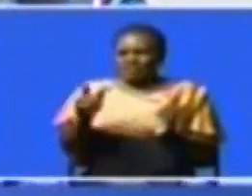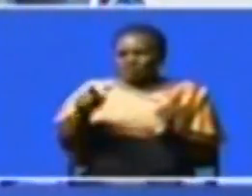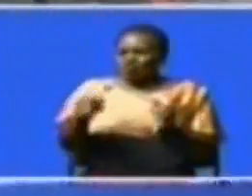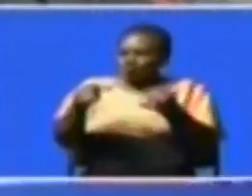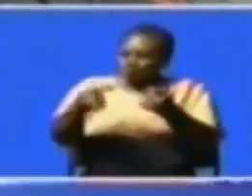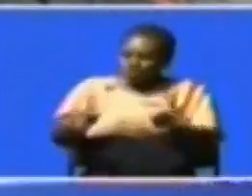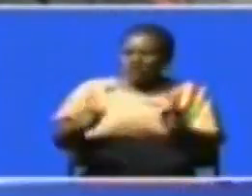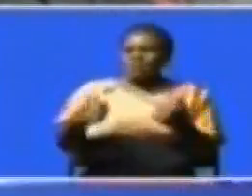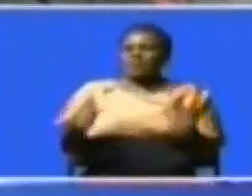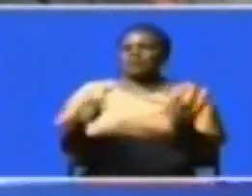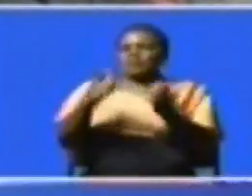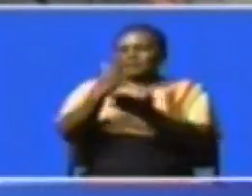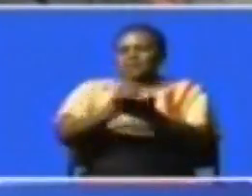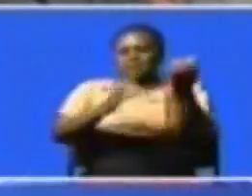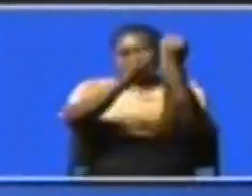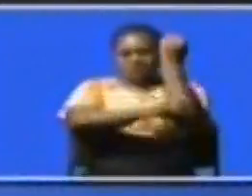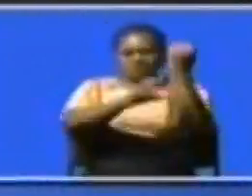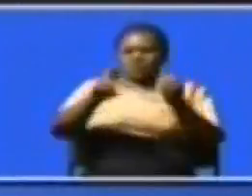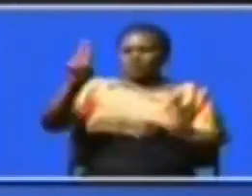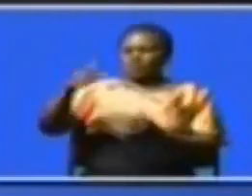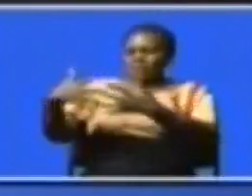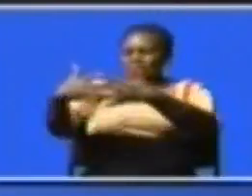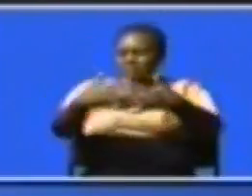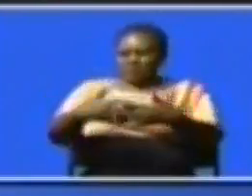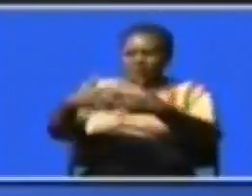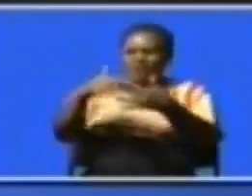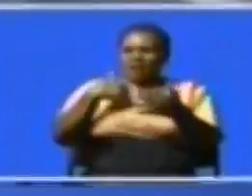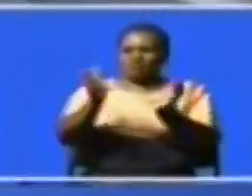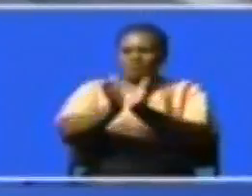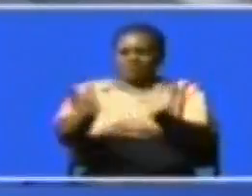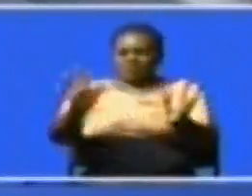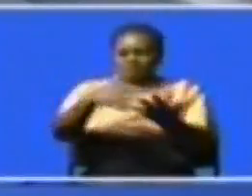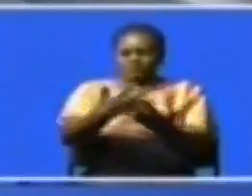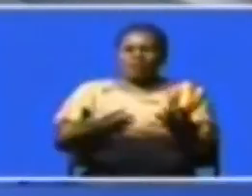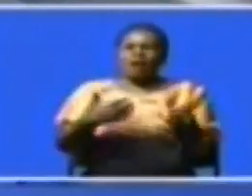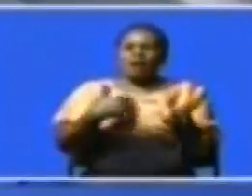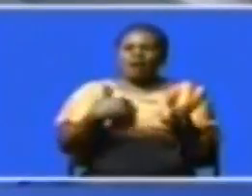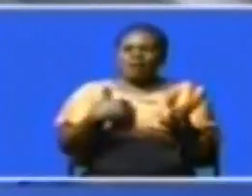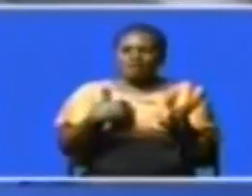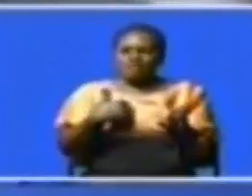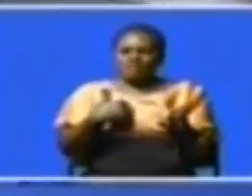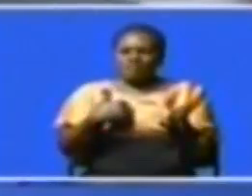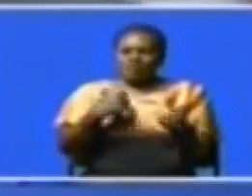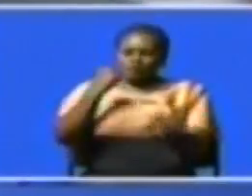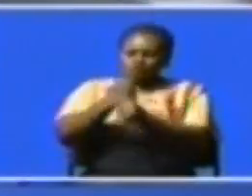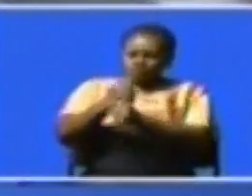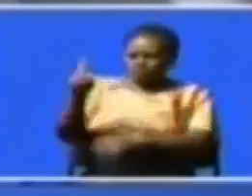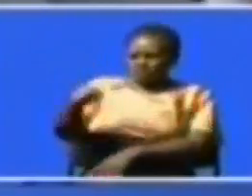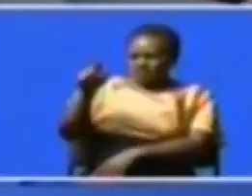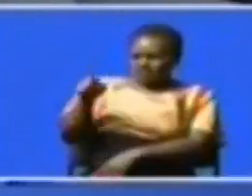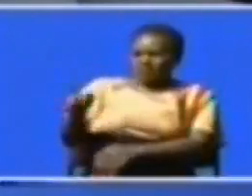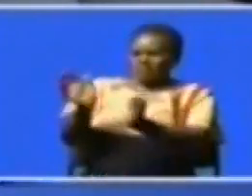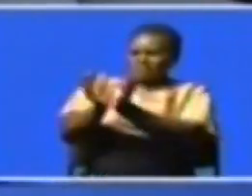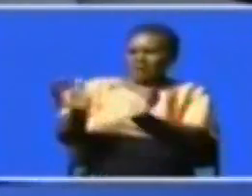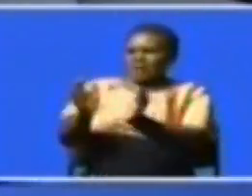not tried them. Some countries, such as the United States, have a bail schedule. They have those tariffs. If you commit this offense, the